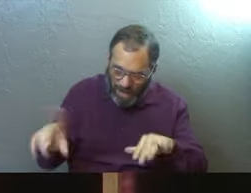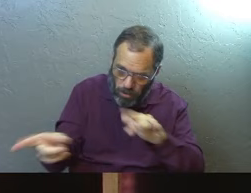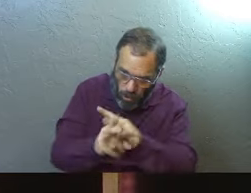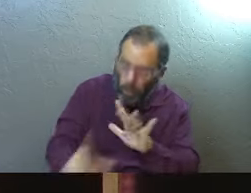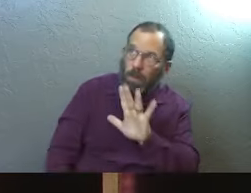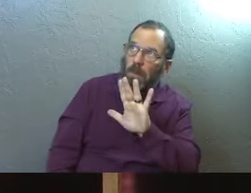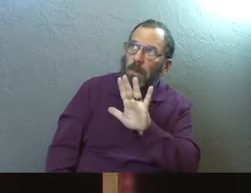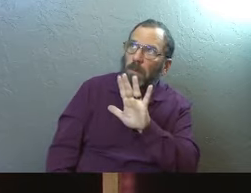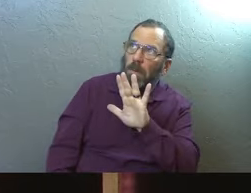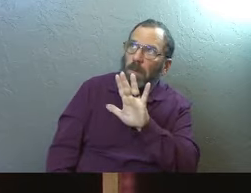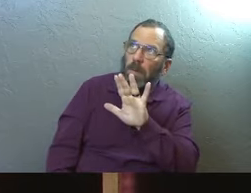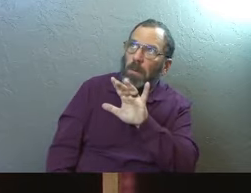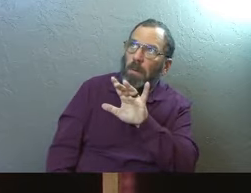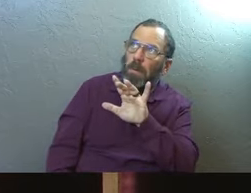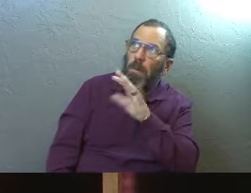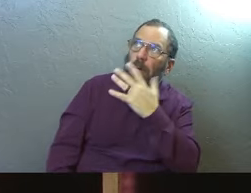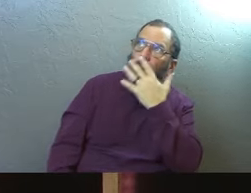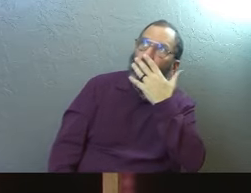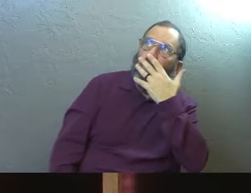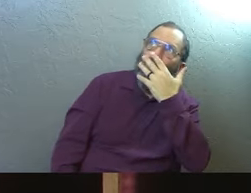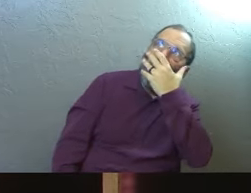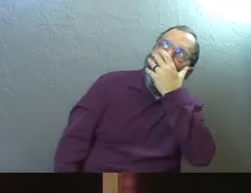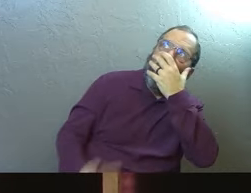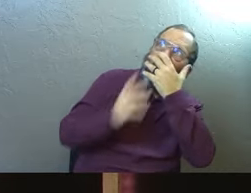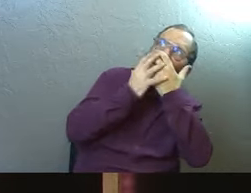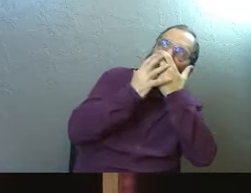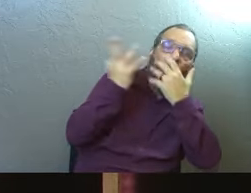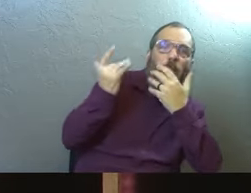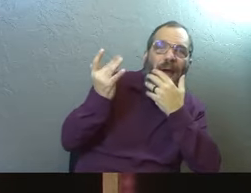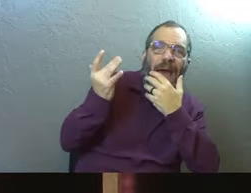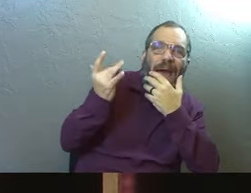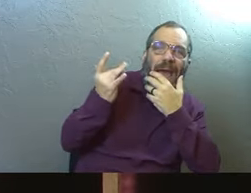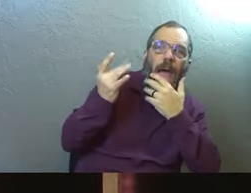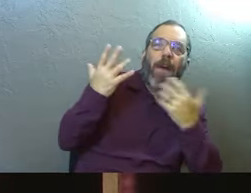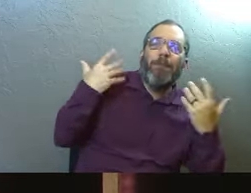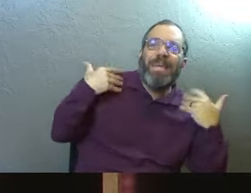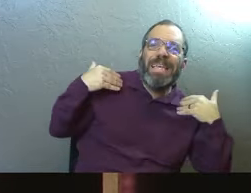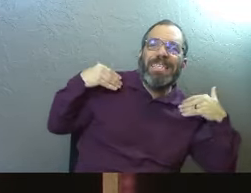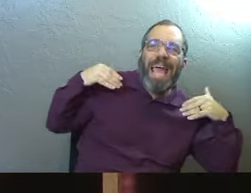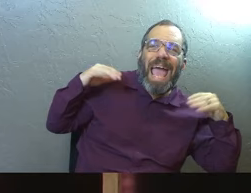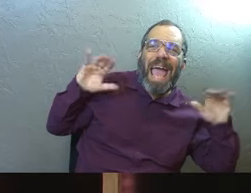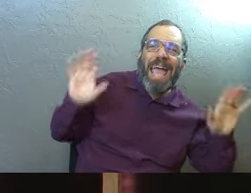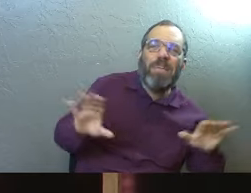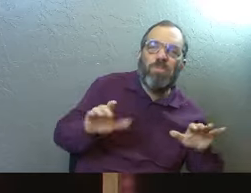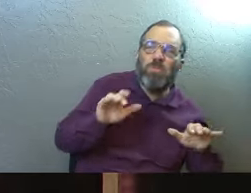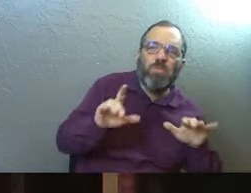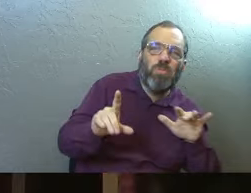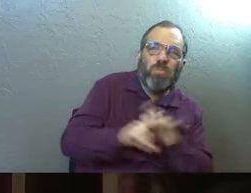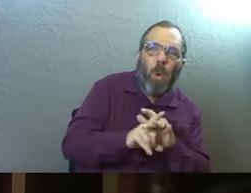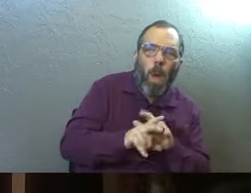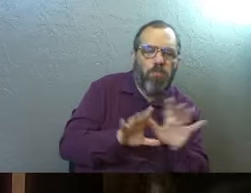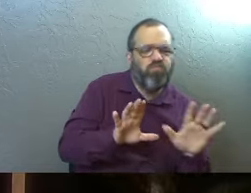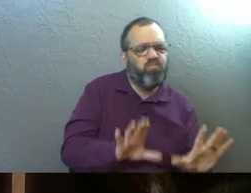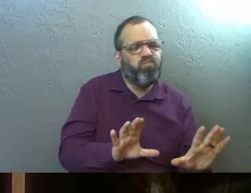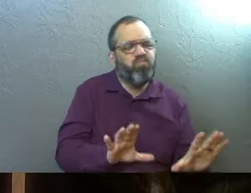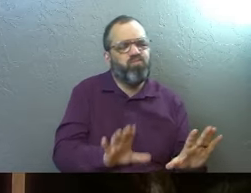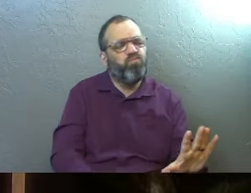to show up. And he's so freaked out. Why is he freaked out? Because the angel does not come chill.